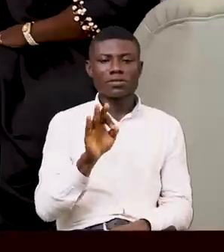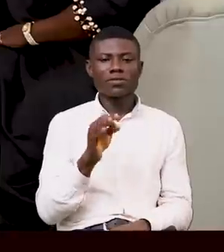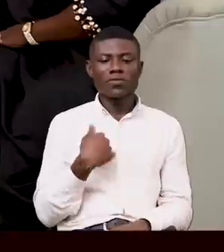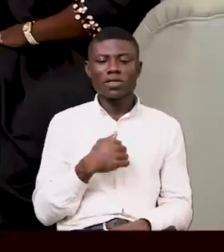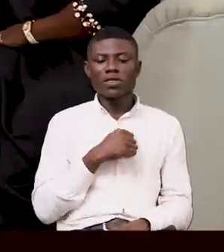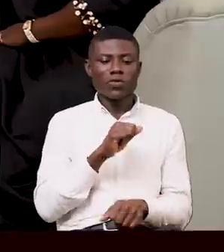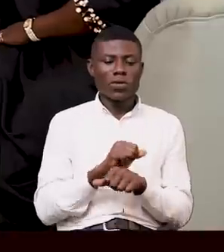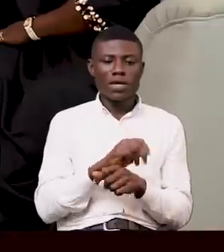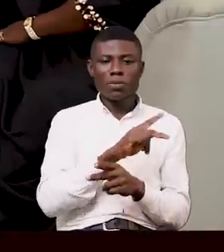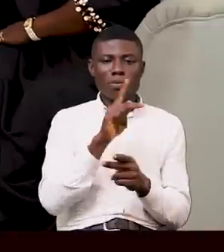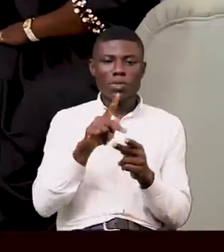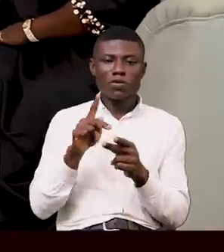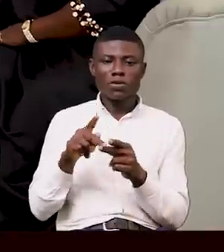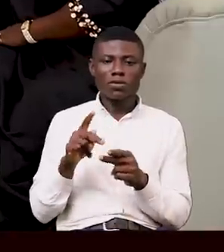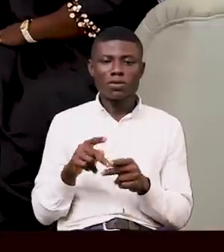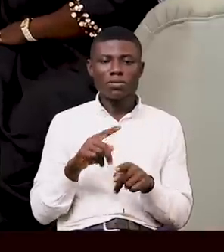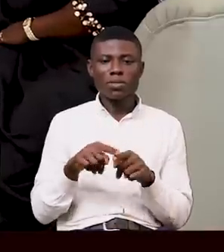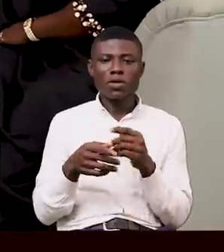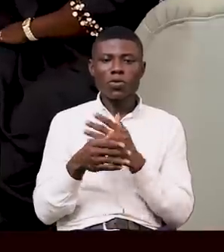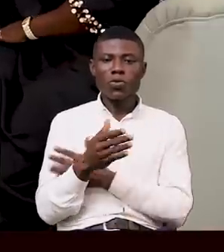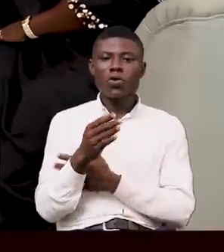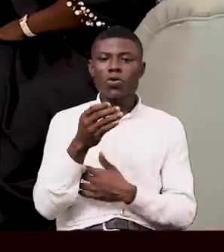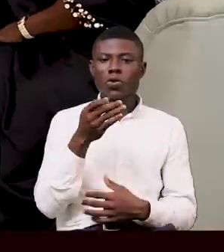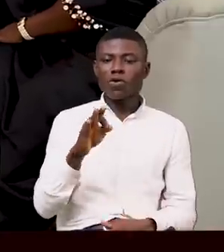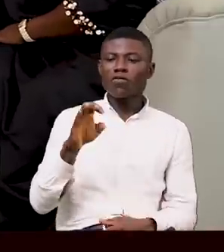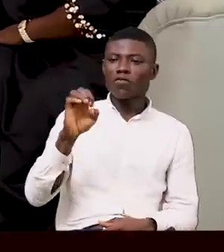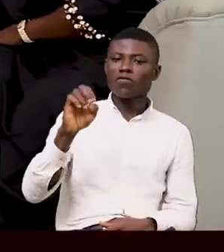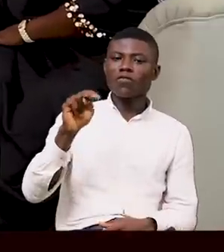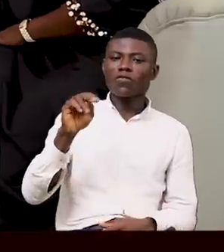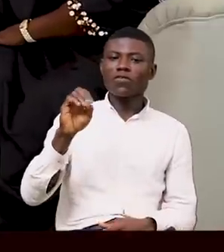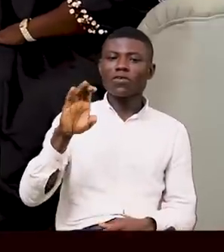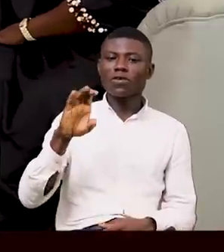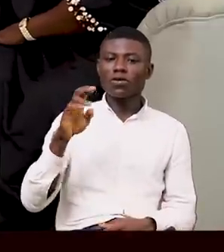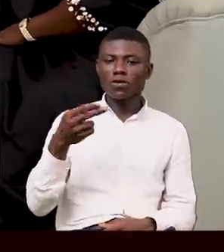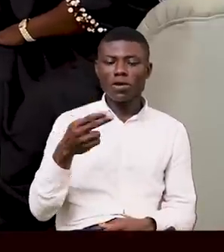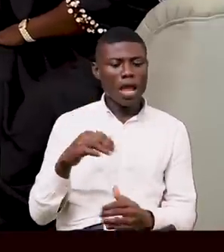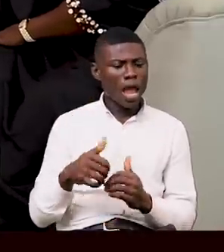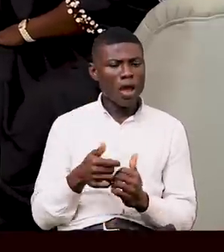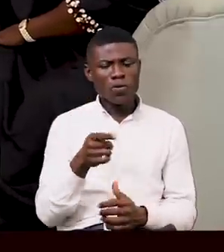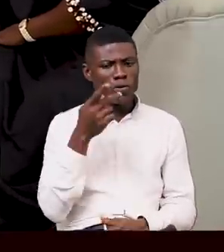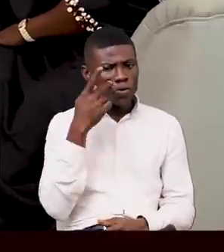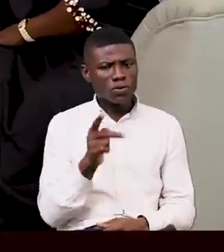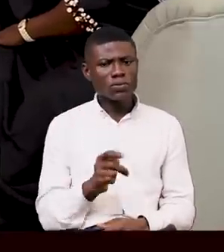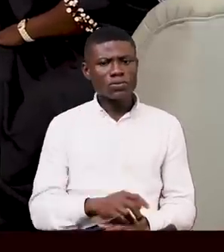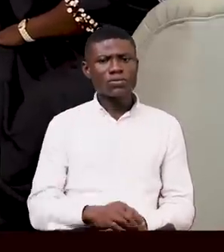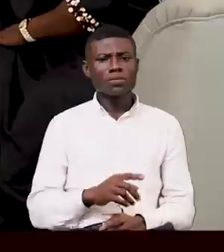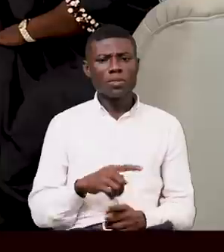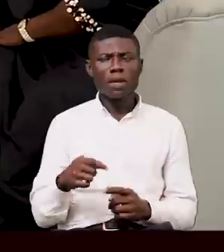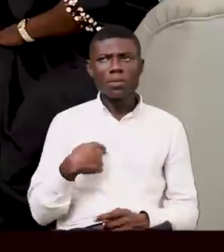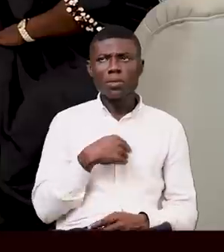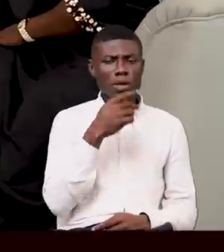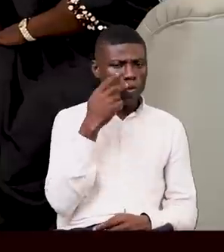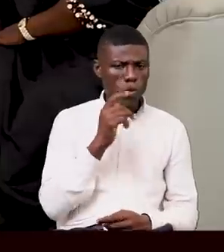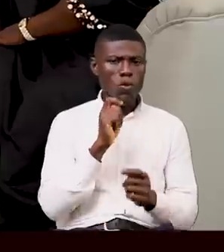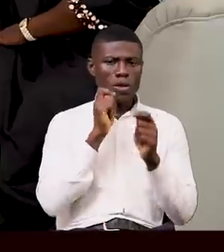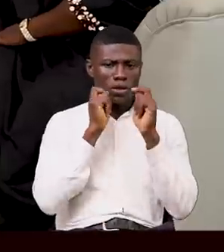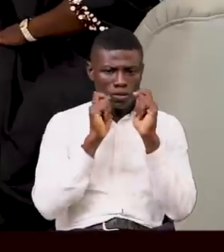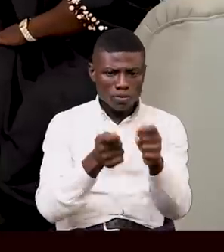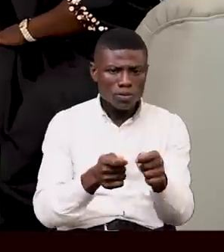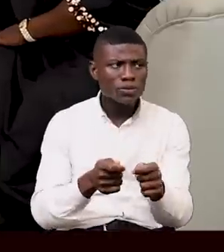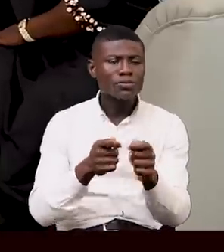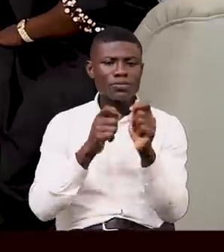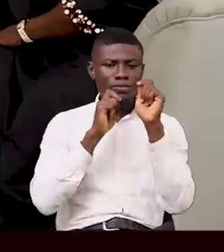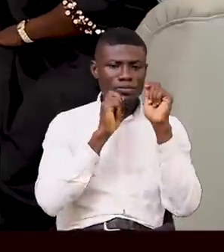are nina, yinina, dear. God of Enoch, the next level of Piesie. Sir. Mehunsa awards, awards. Ebi abesi